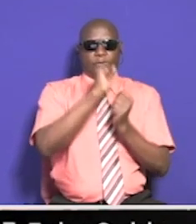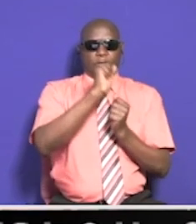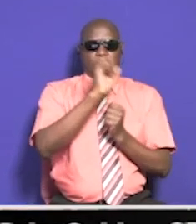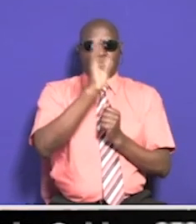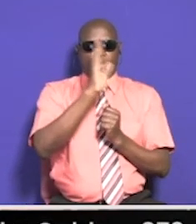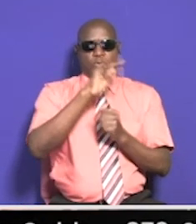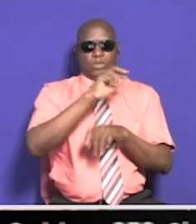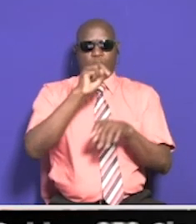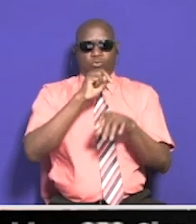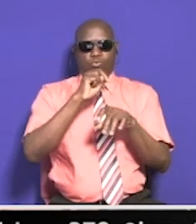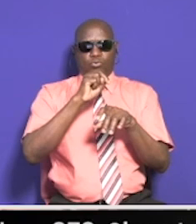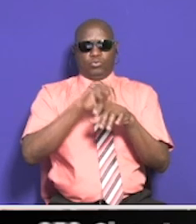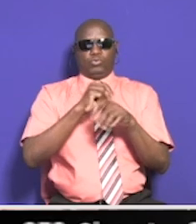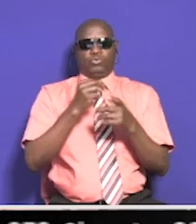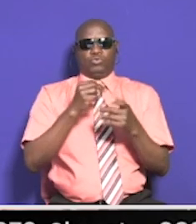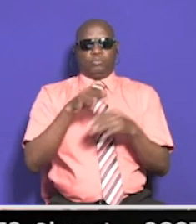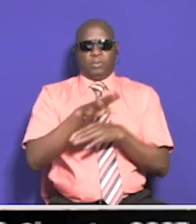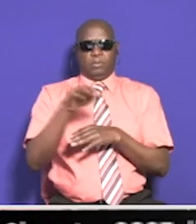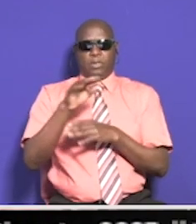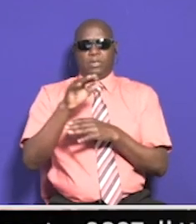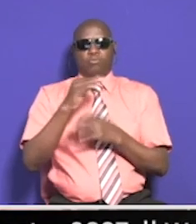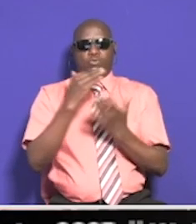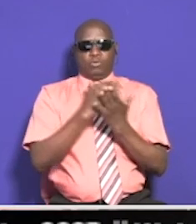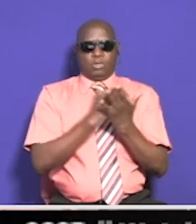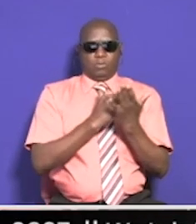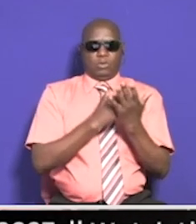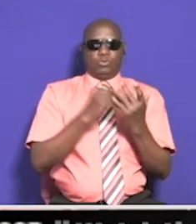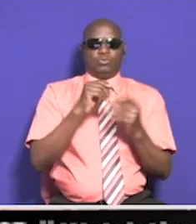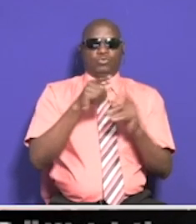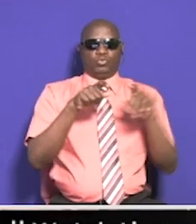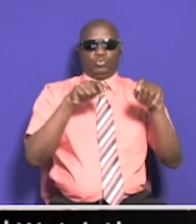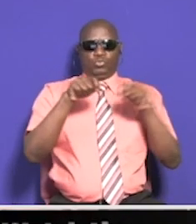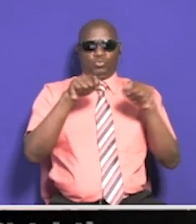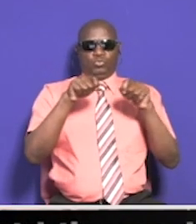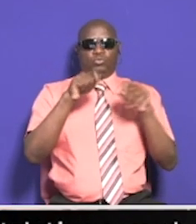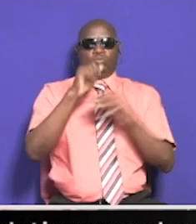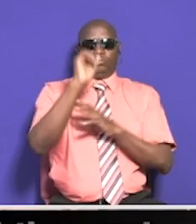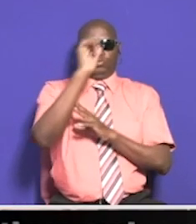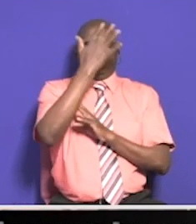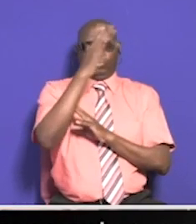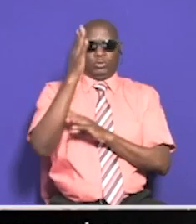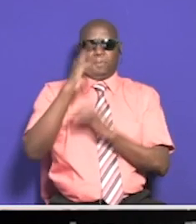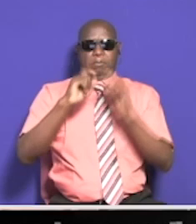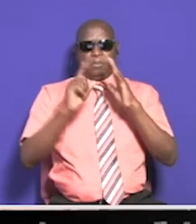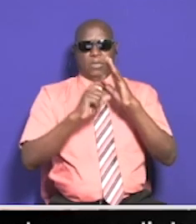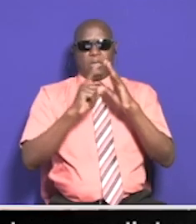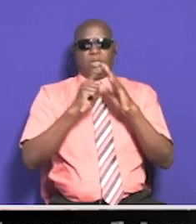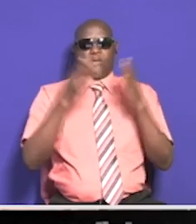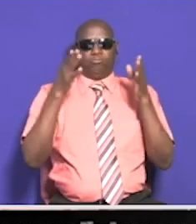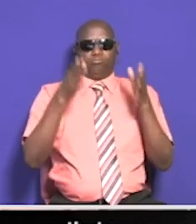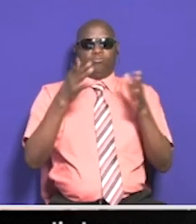program aimed at bolstering Kenya's tree management. Additionally, the ministry will focus on climate action